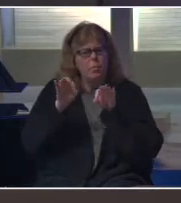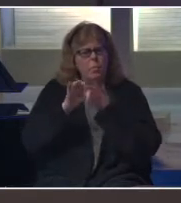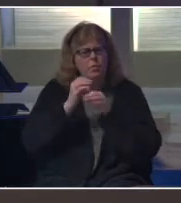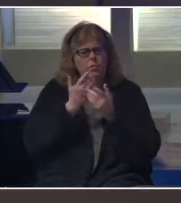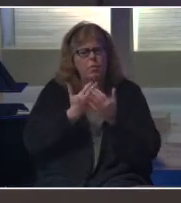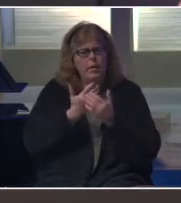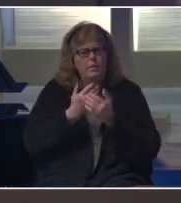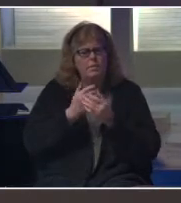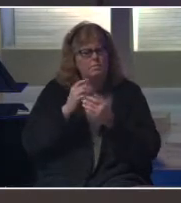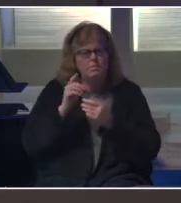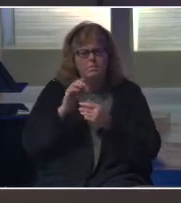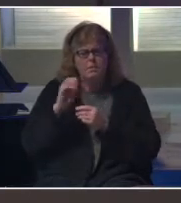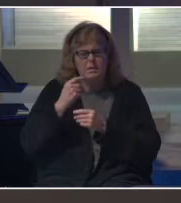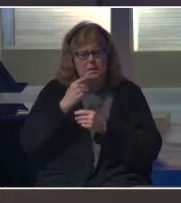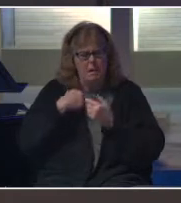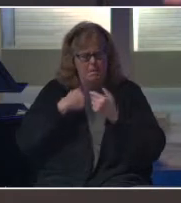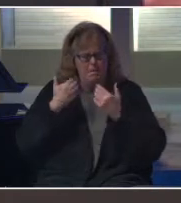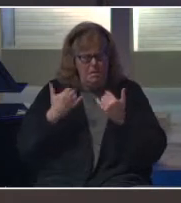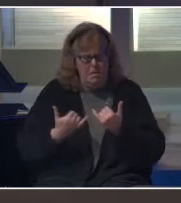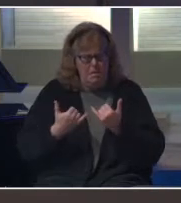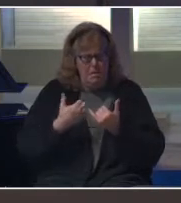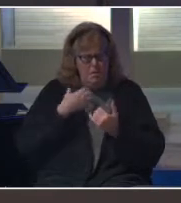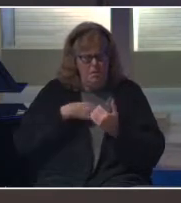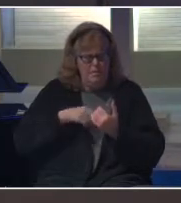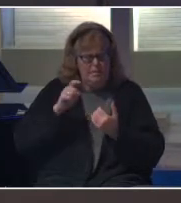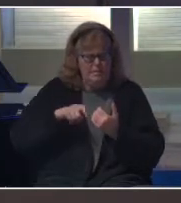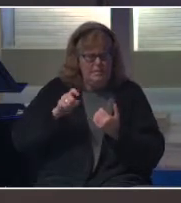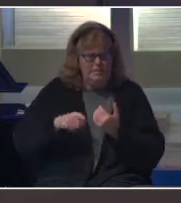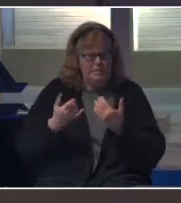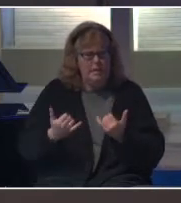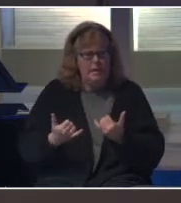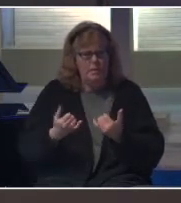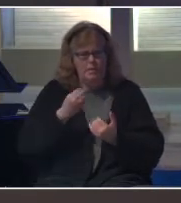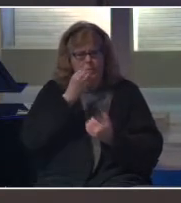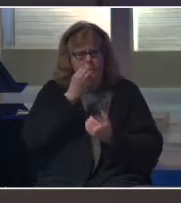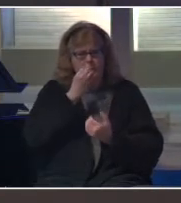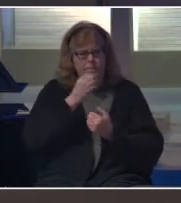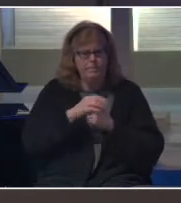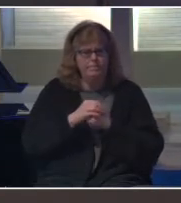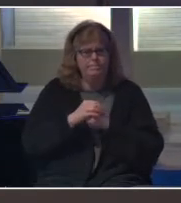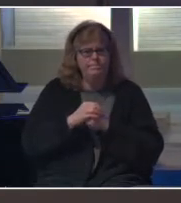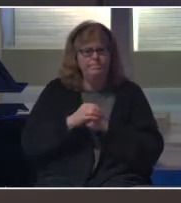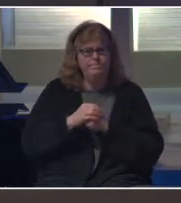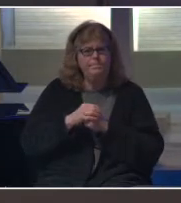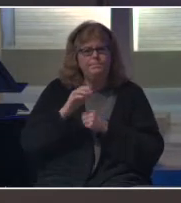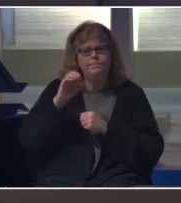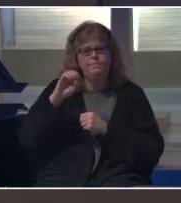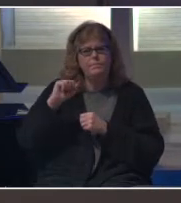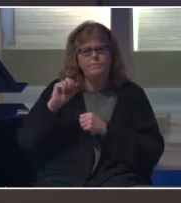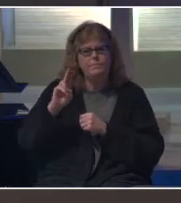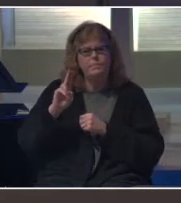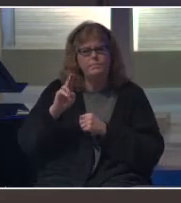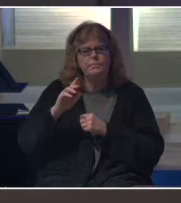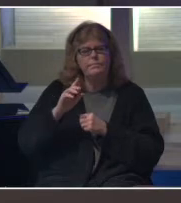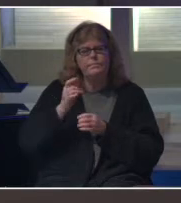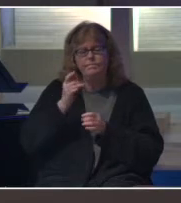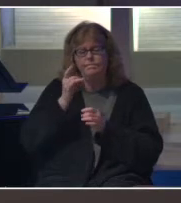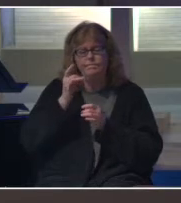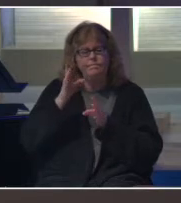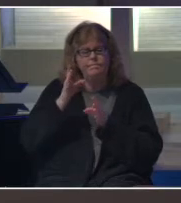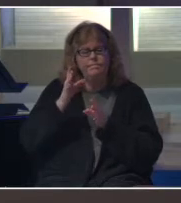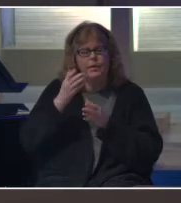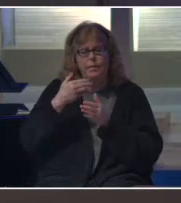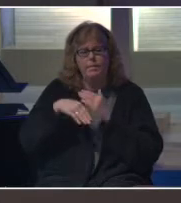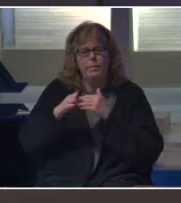I'm hungry. I need to eat now. In other words, Esau despised his